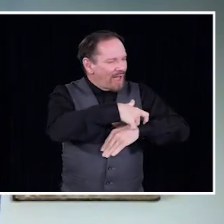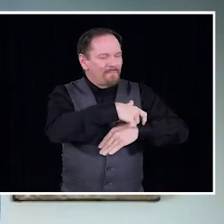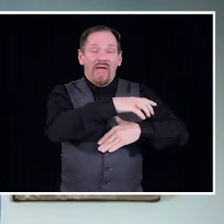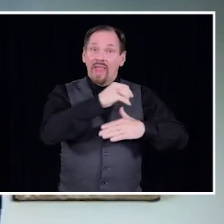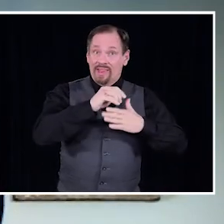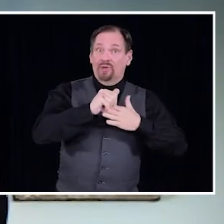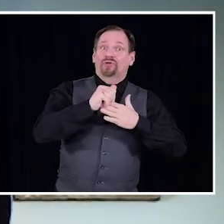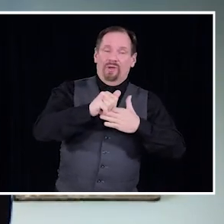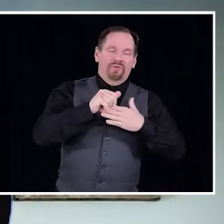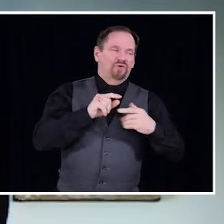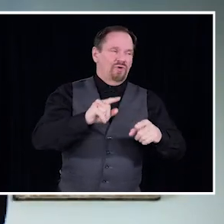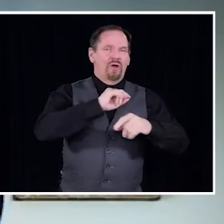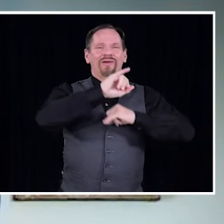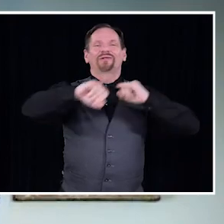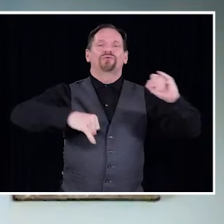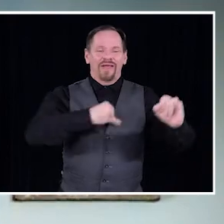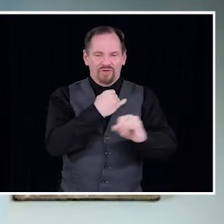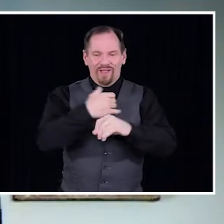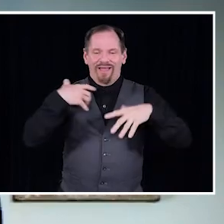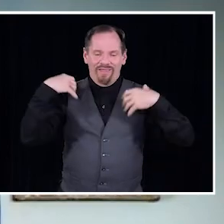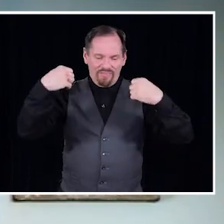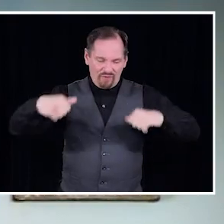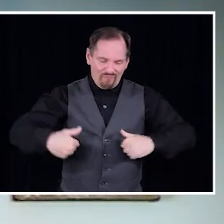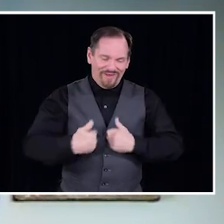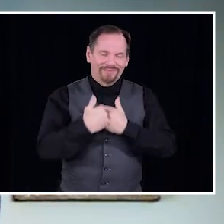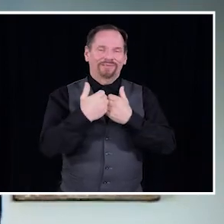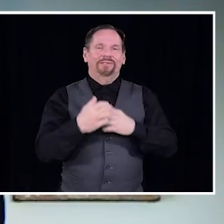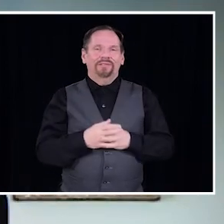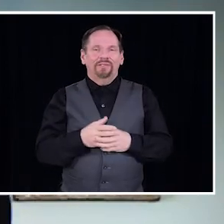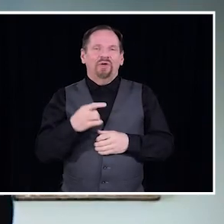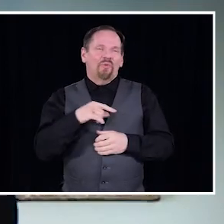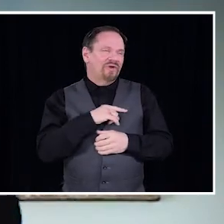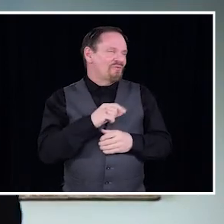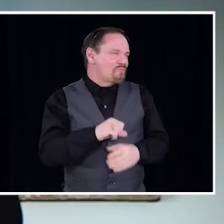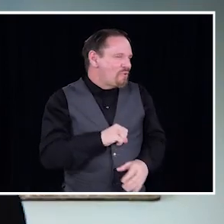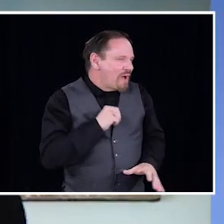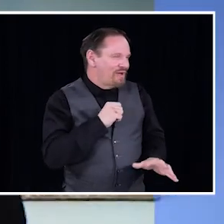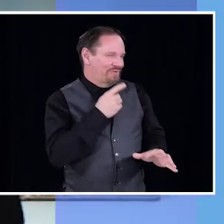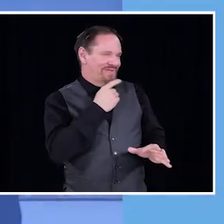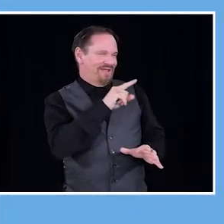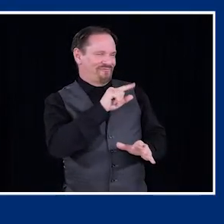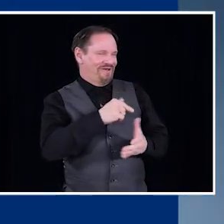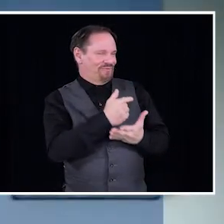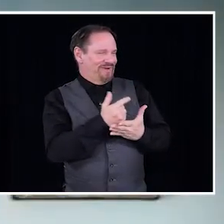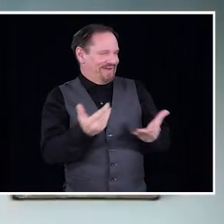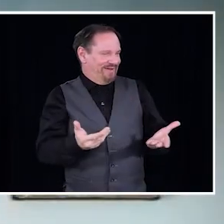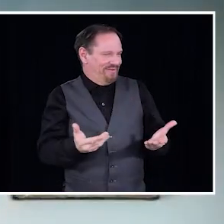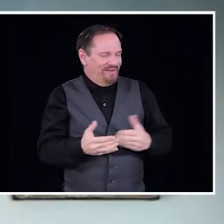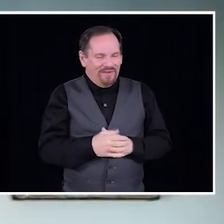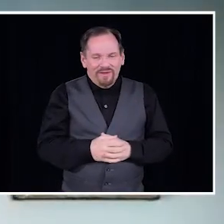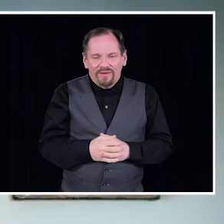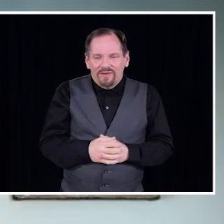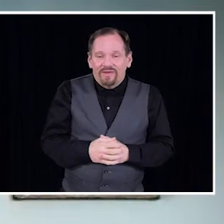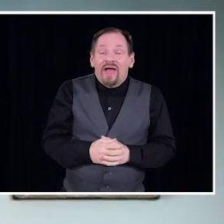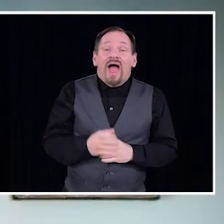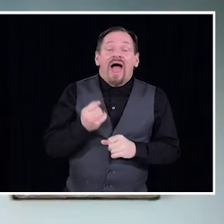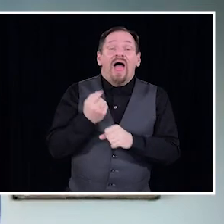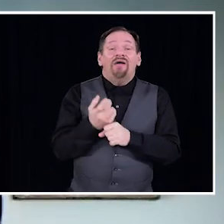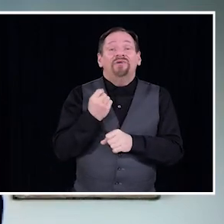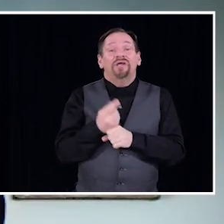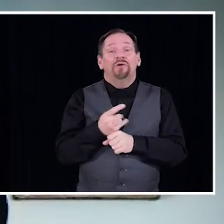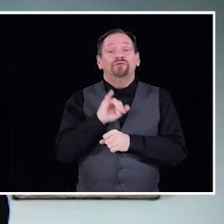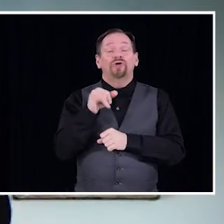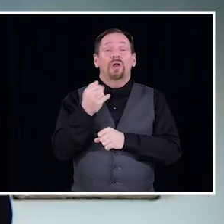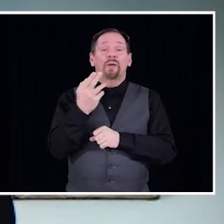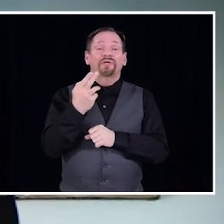leadership during this international health crisis. We are so proud to call you one of our own. Each year, the